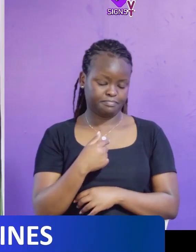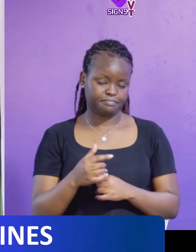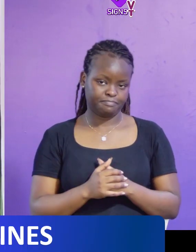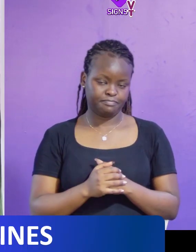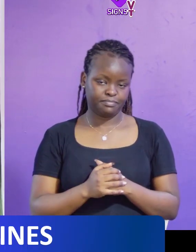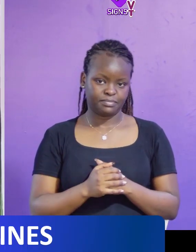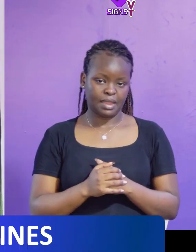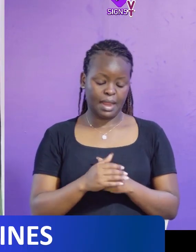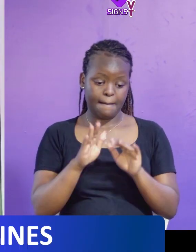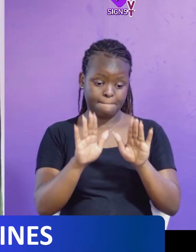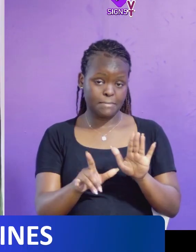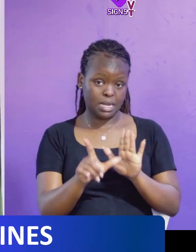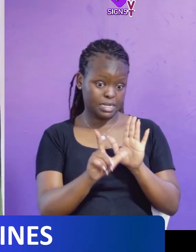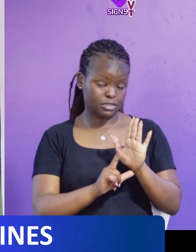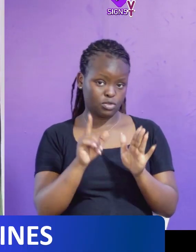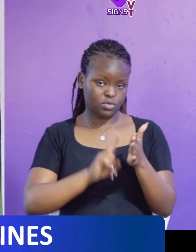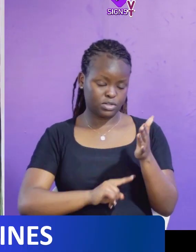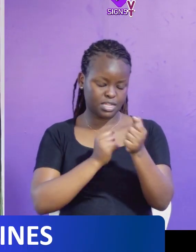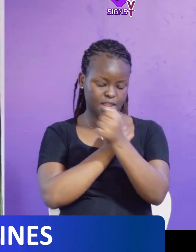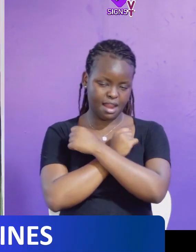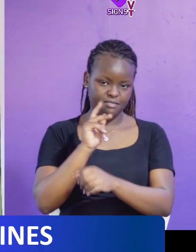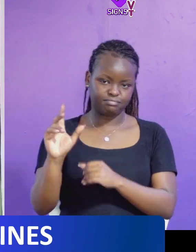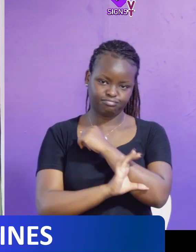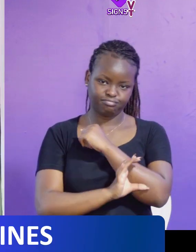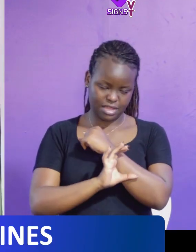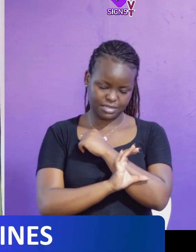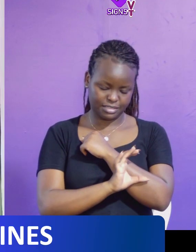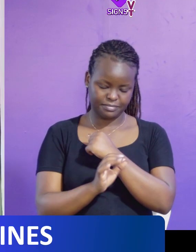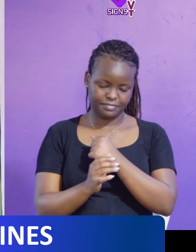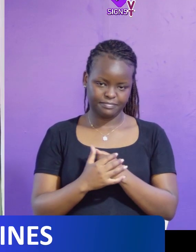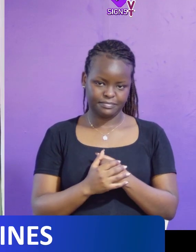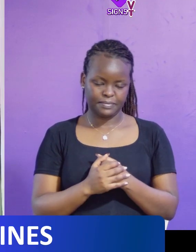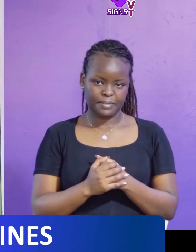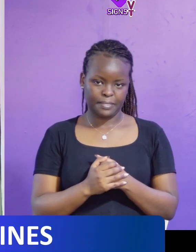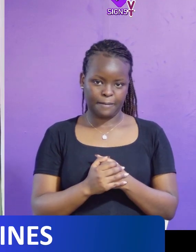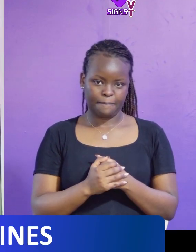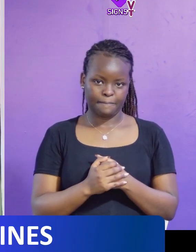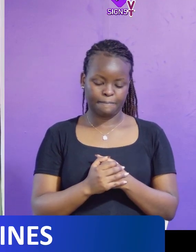is to be patriotic, to embrace everybody.